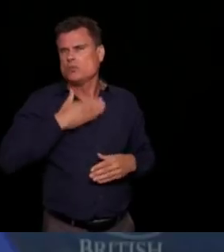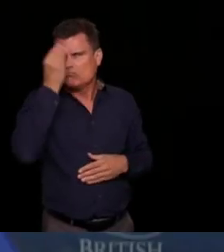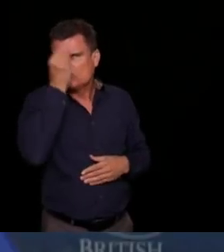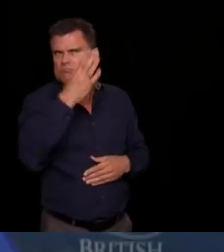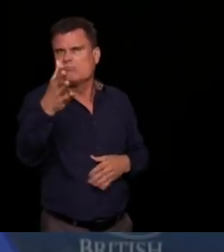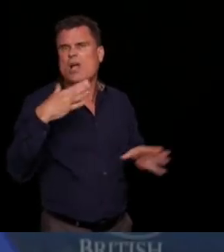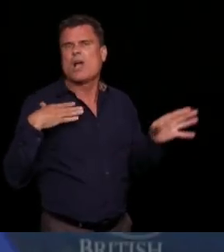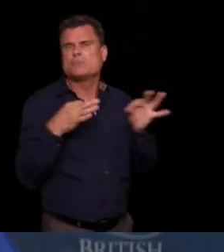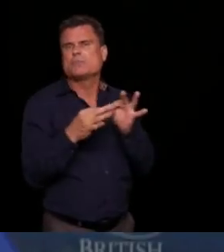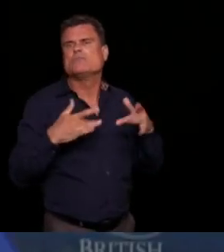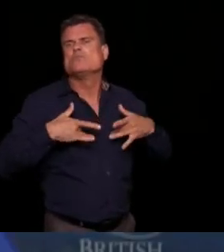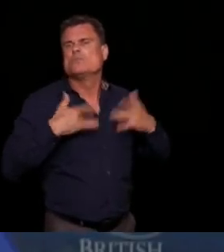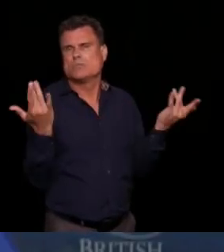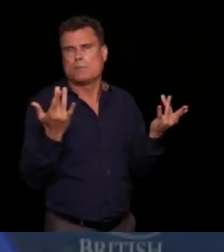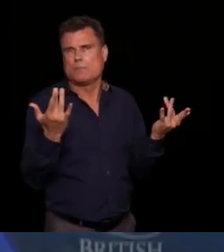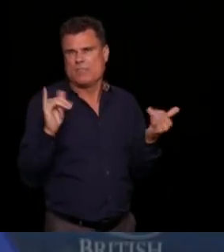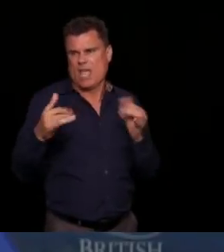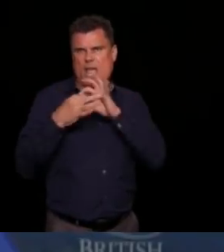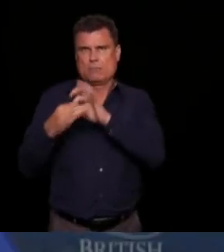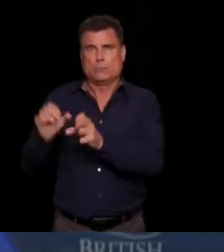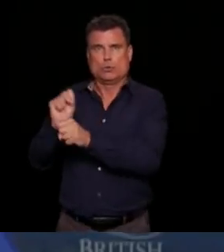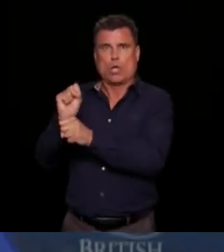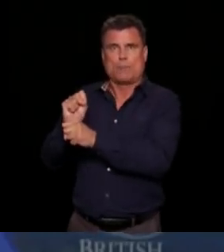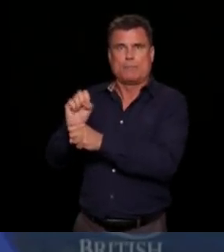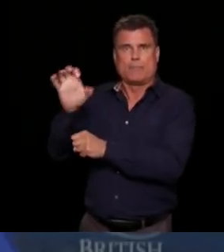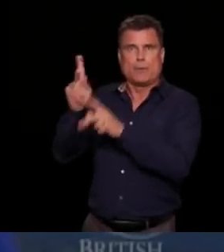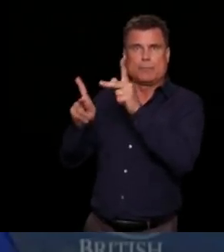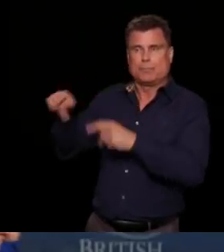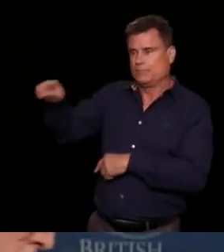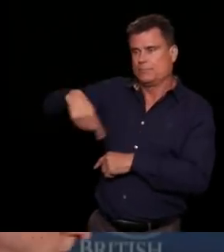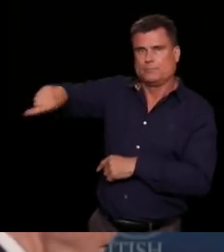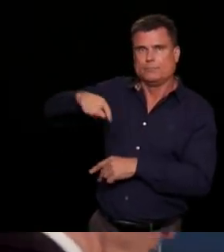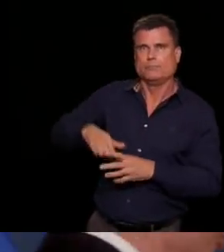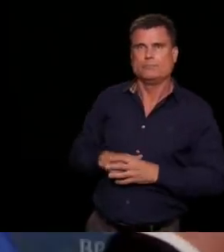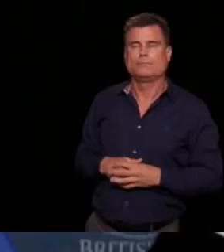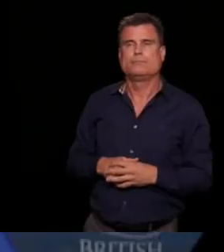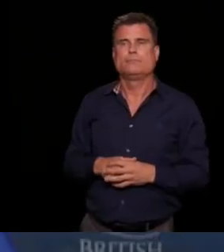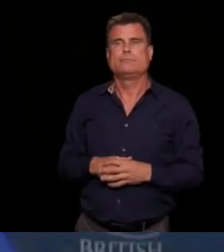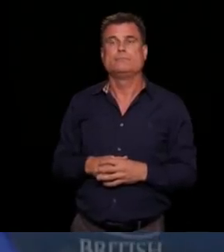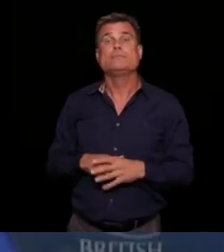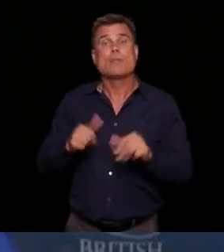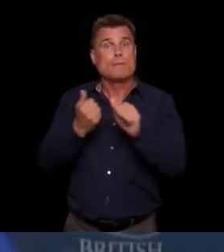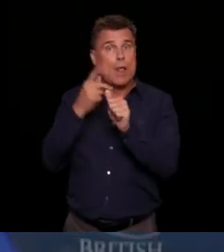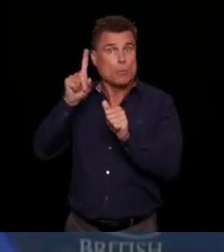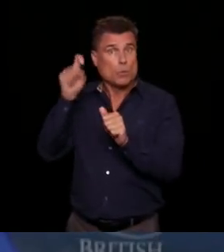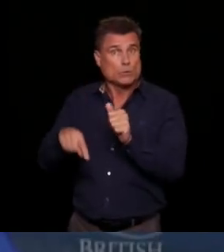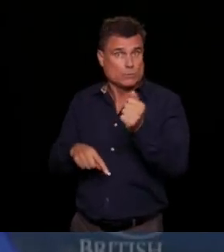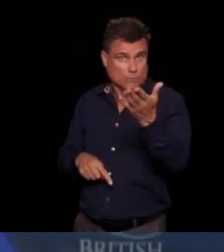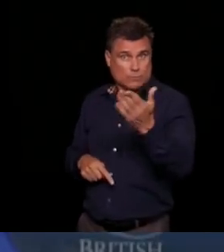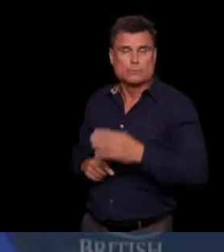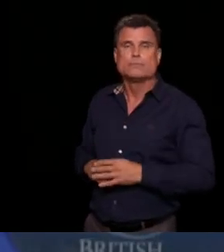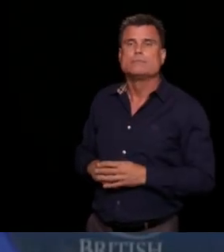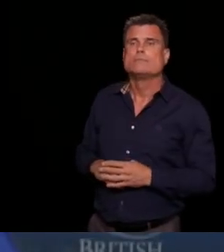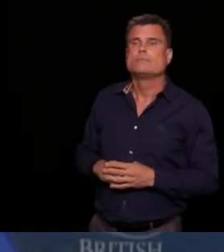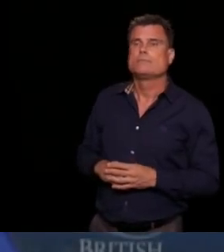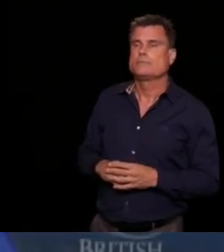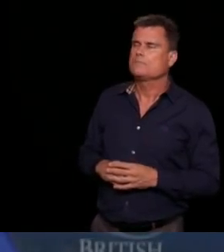coming weeks leading into September. Do you have a follow-up, Yuji? Yes.